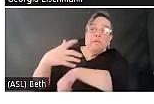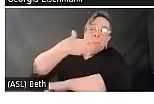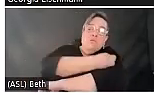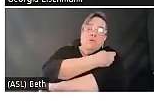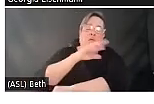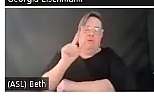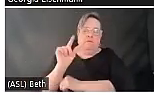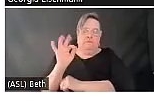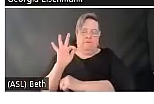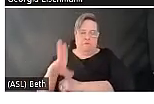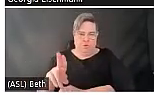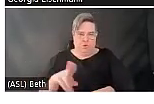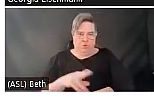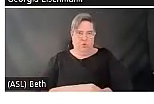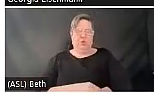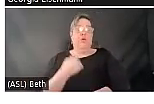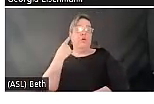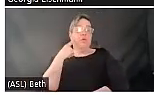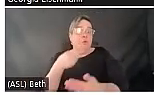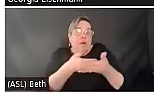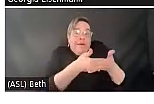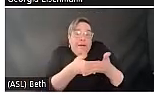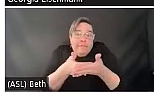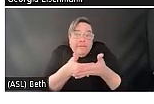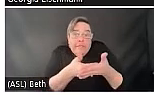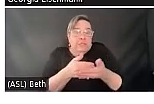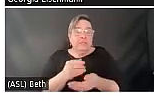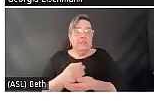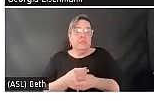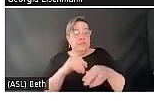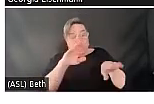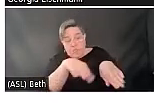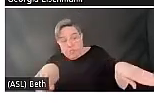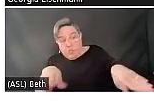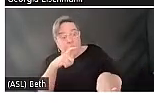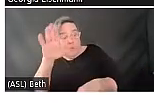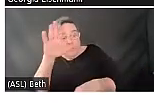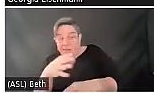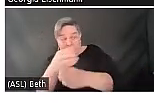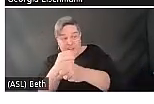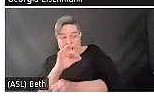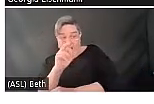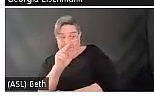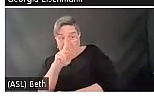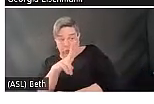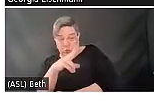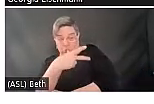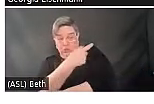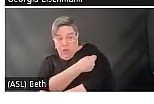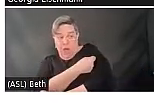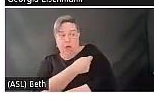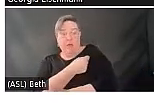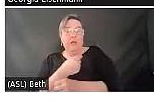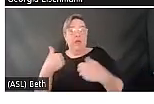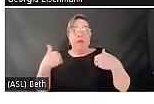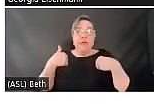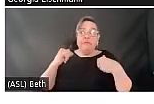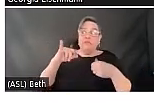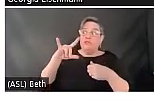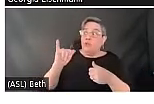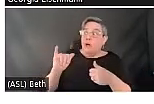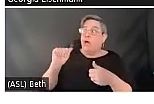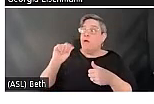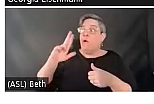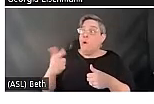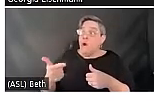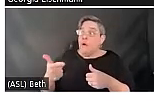infants and children that are new to the influenza vaccine, as soon as it's available in the summer, July, August, for the next year,